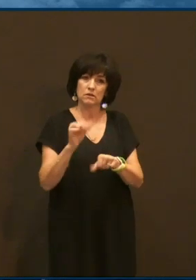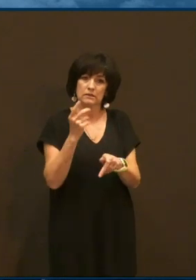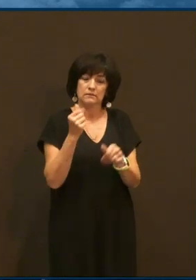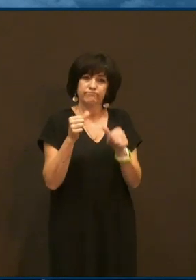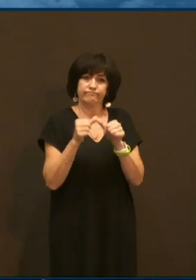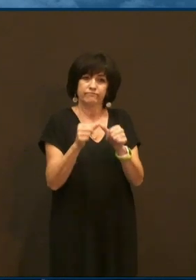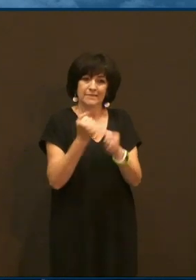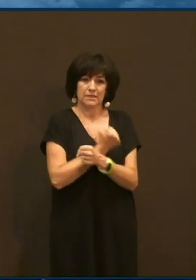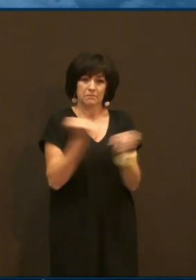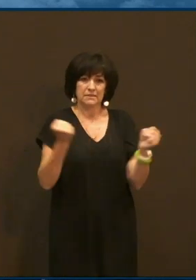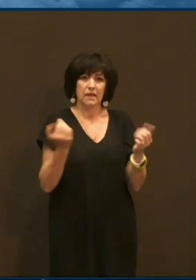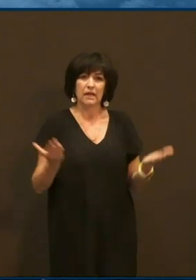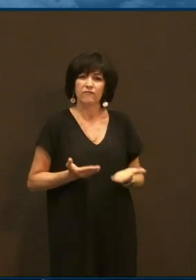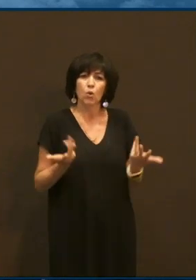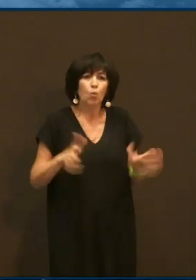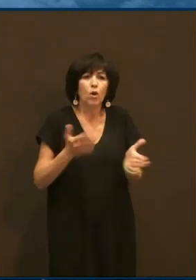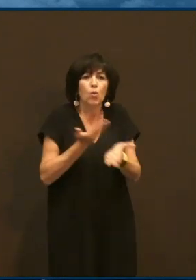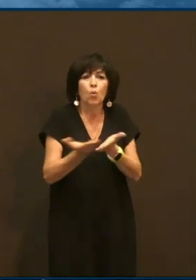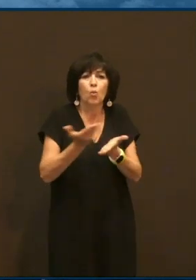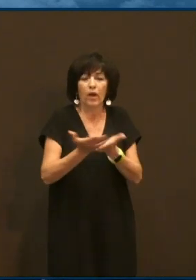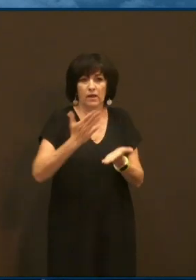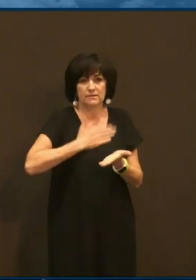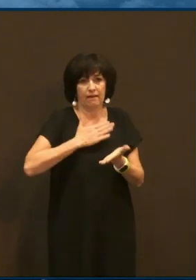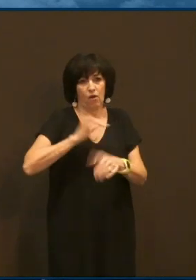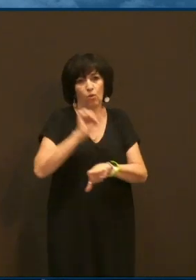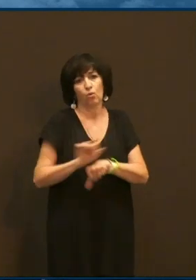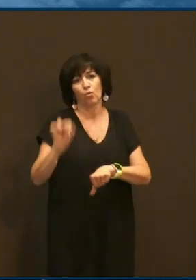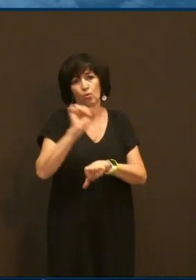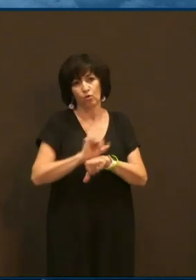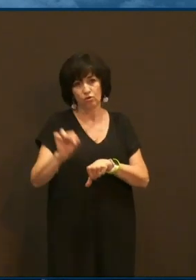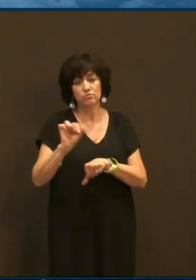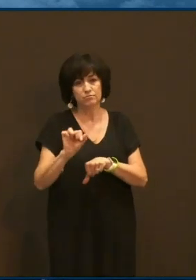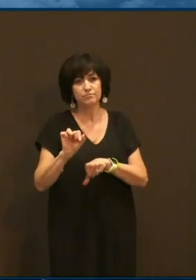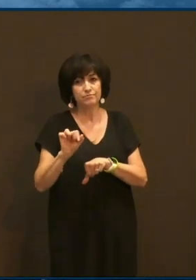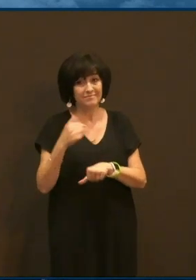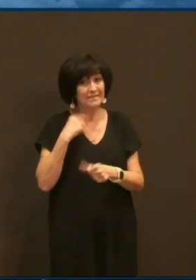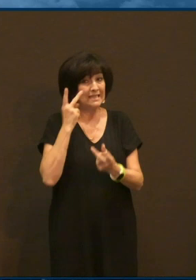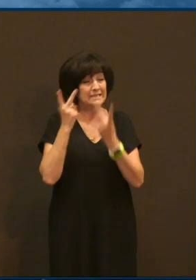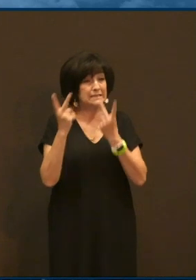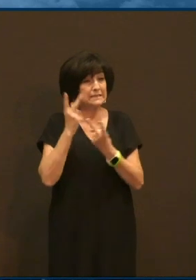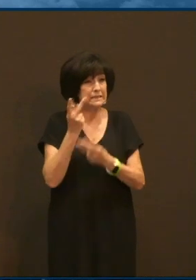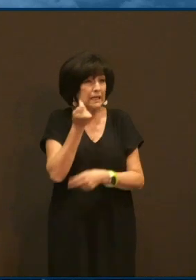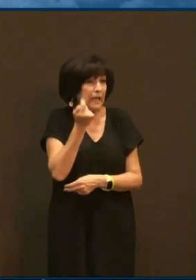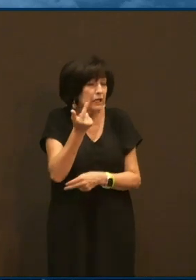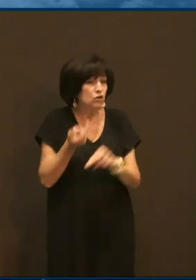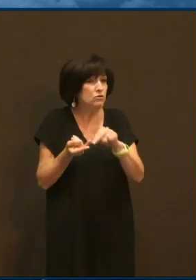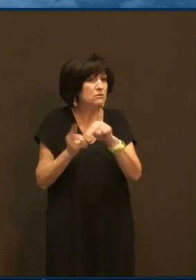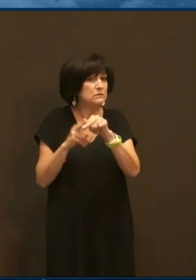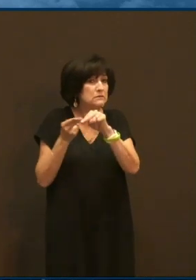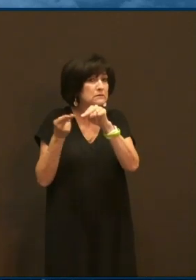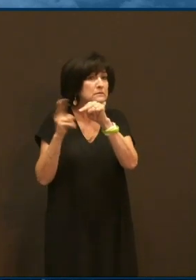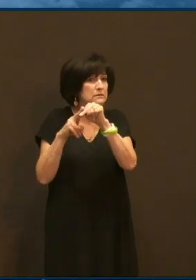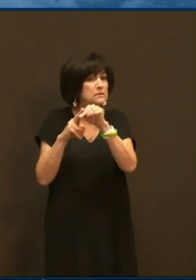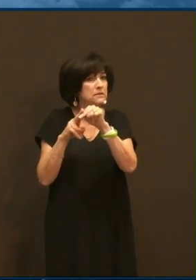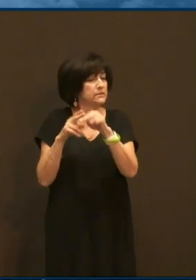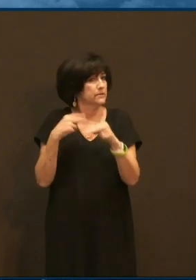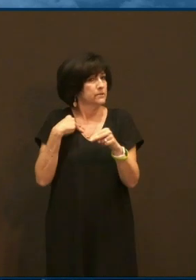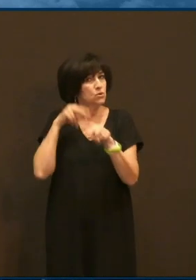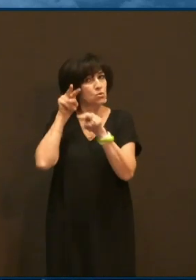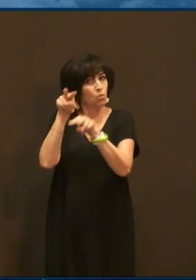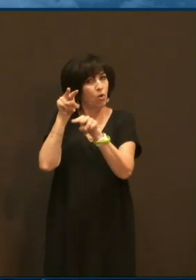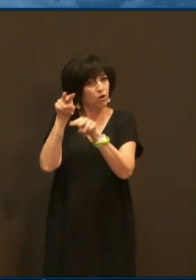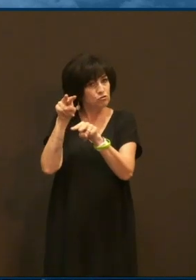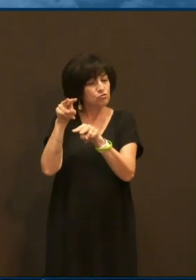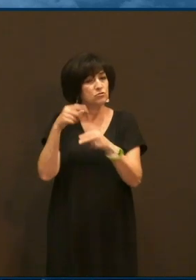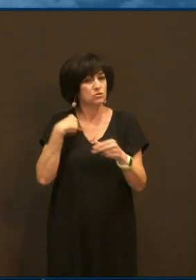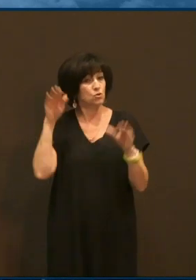months. We've seen this little uptick. We're going to keep our eye on it. We're going to focus on it as we think about